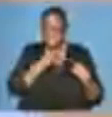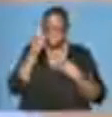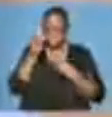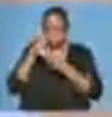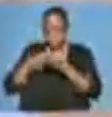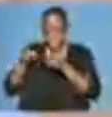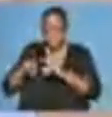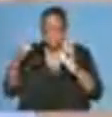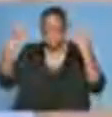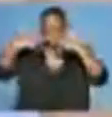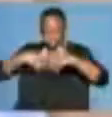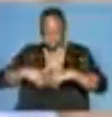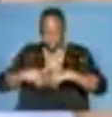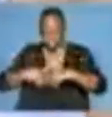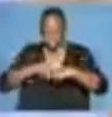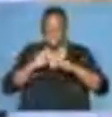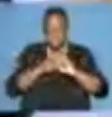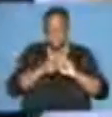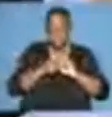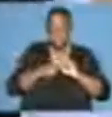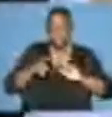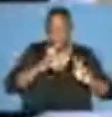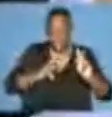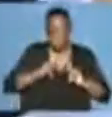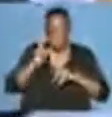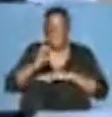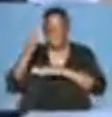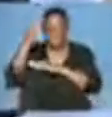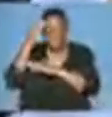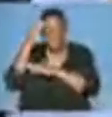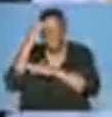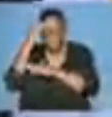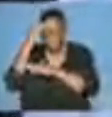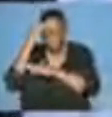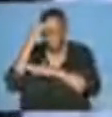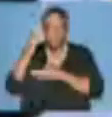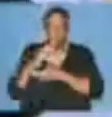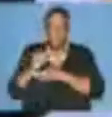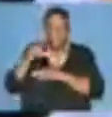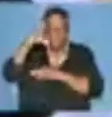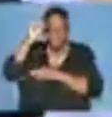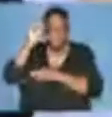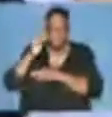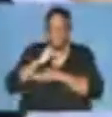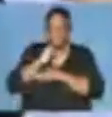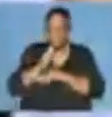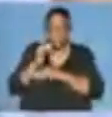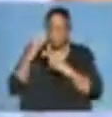had happened. And I want the public to know that I am a four-decade